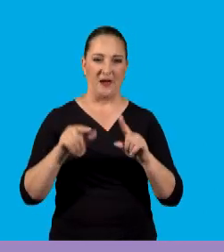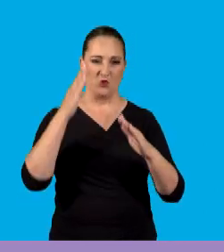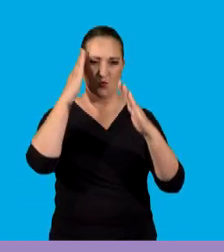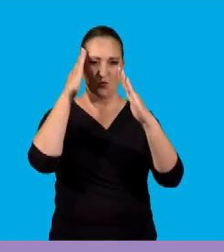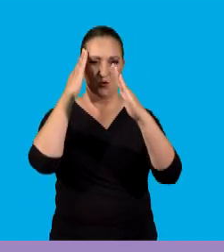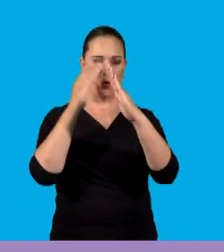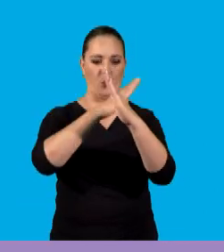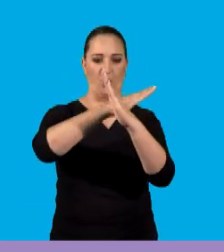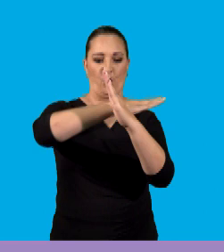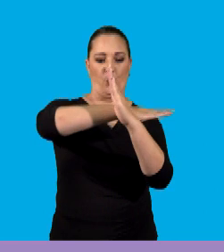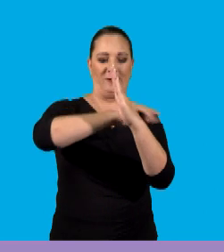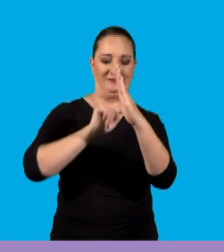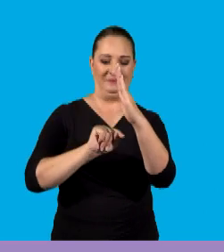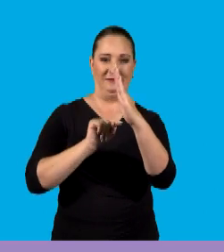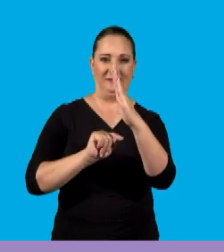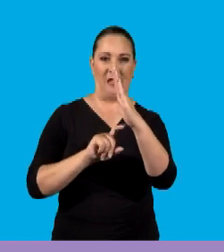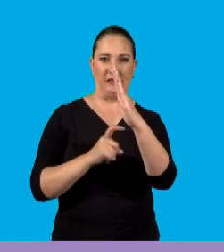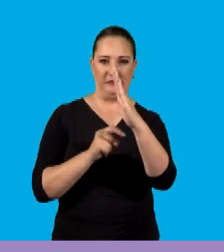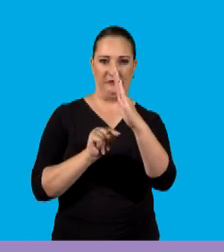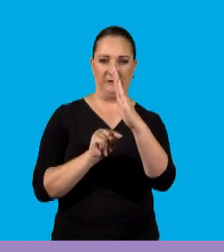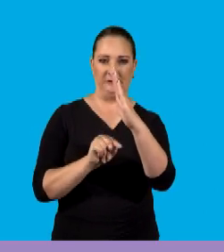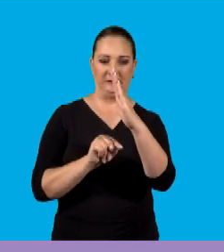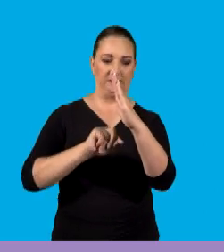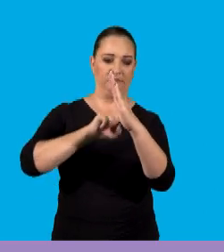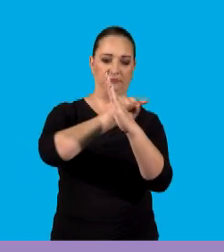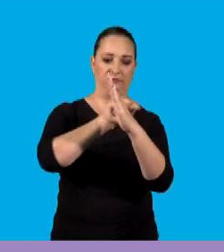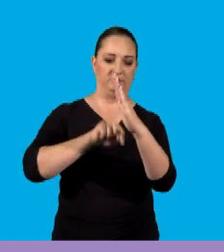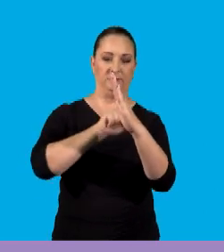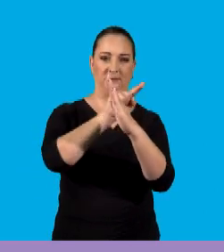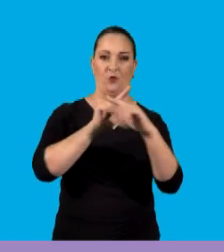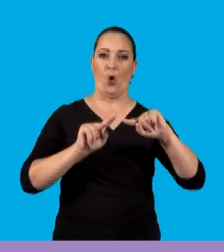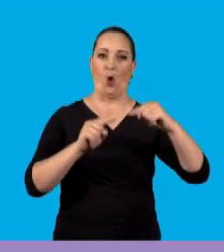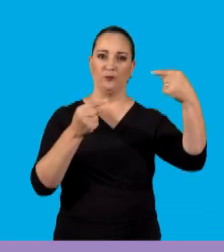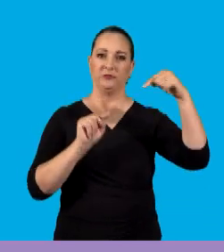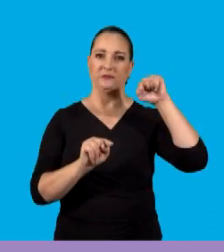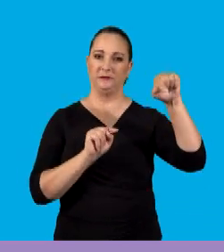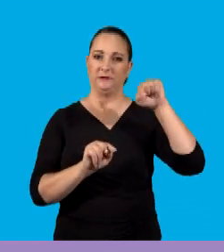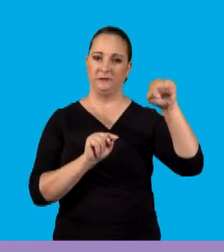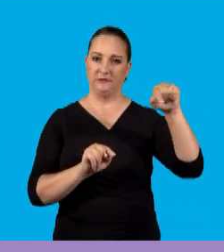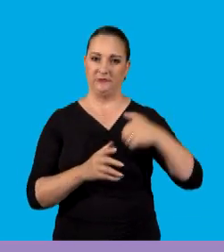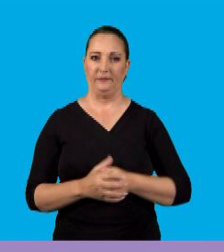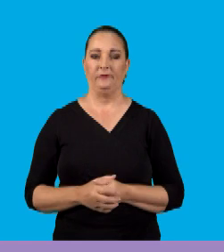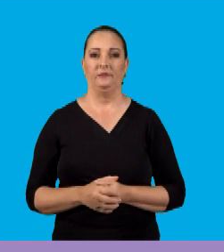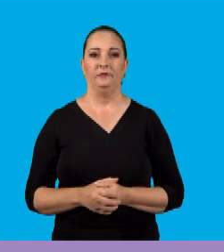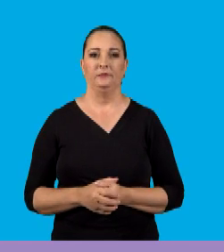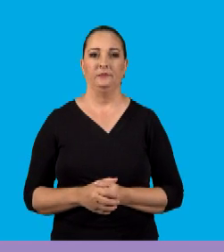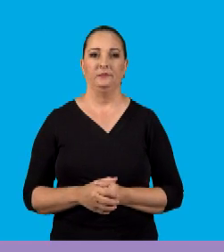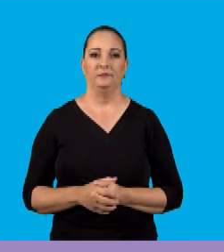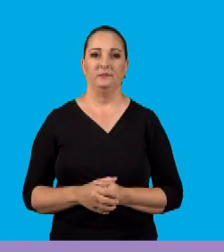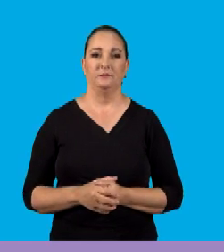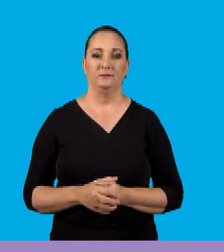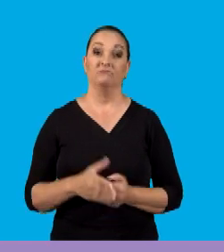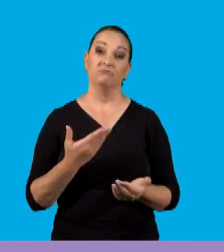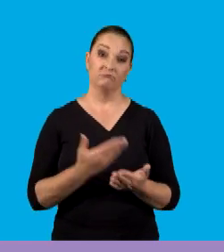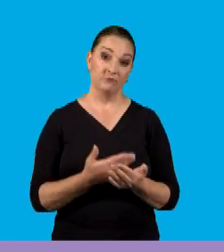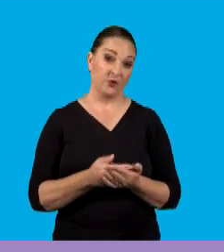angle here, I'll make it with an X, that angle there is vertically opposite to 100 degrees. So we